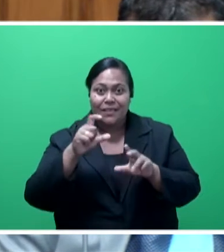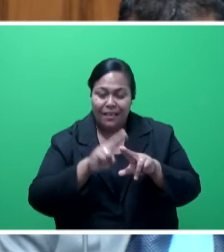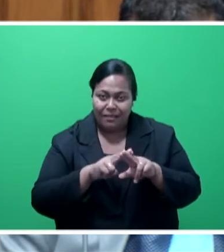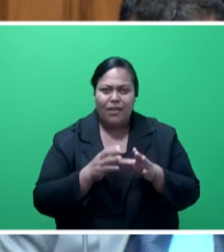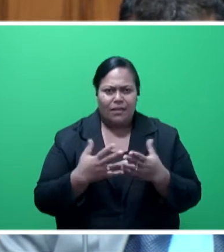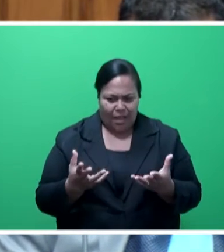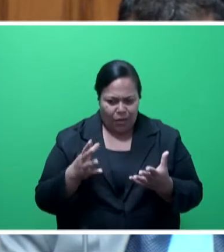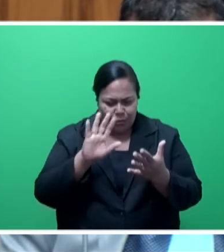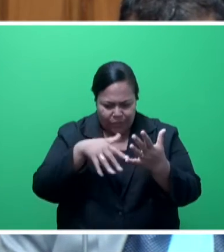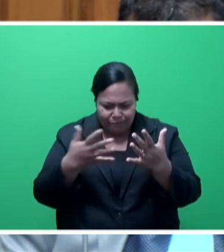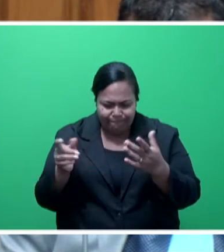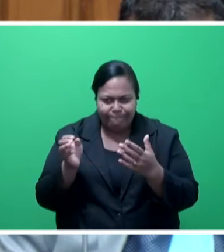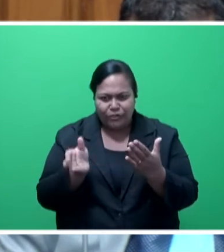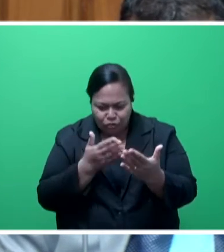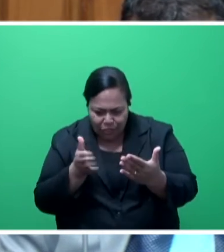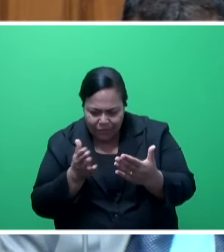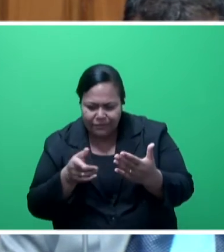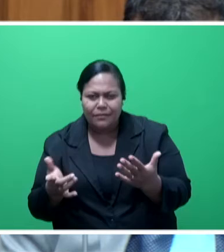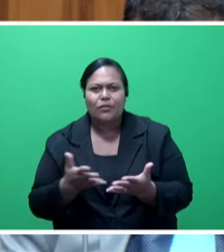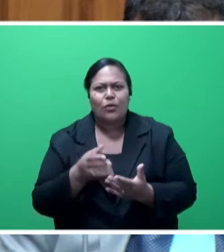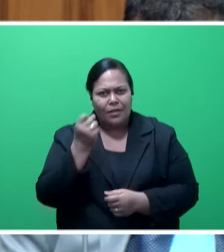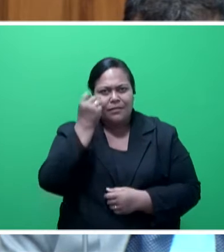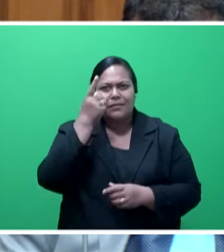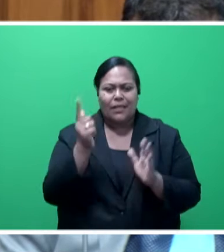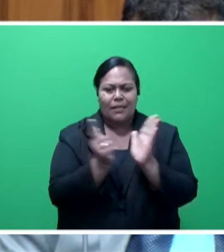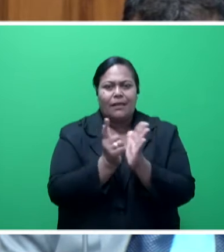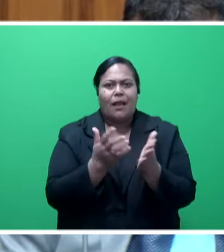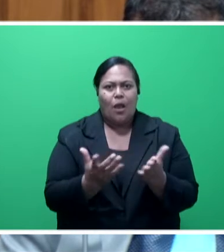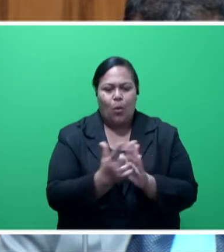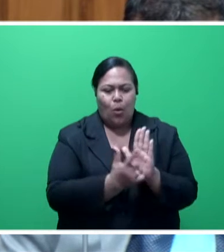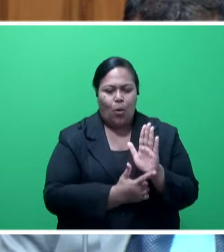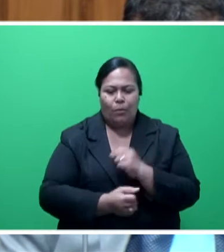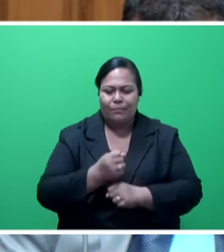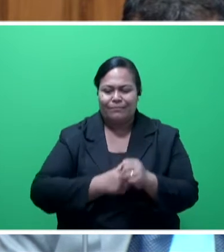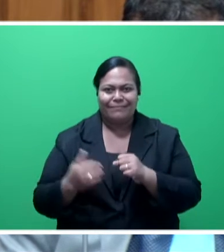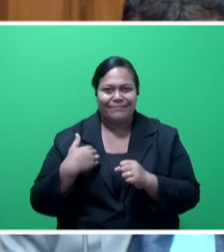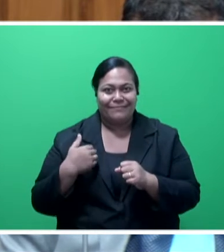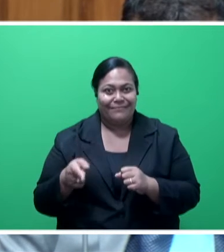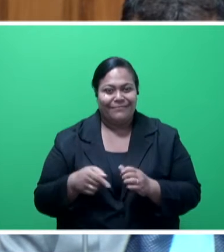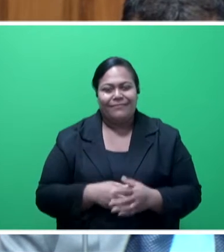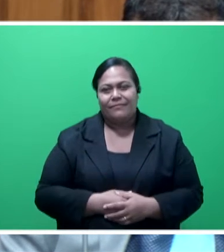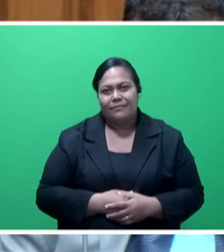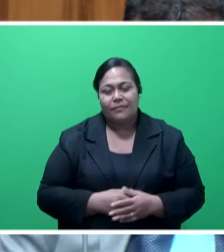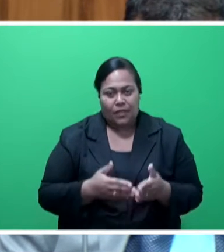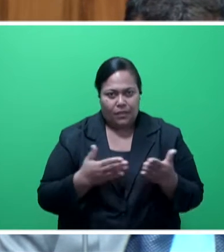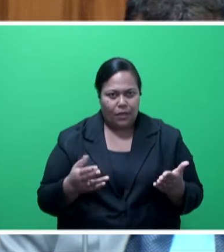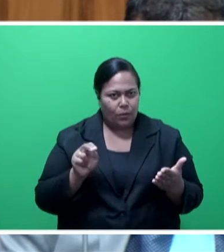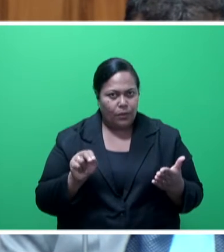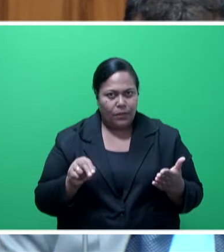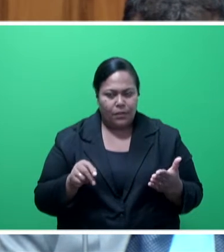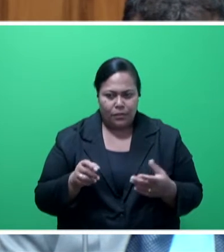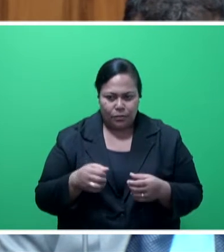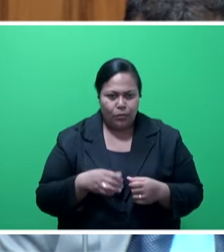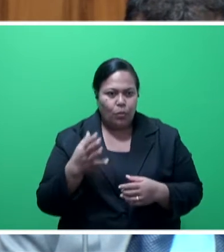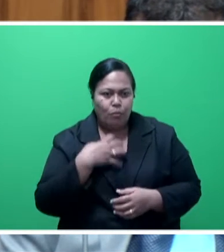vetted to better understand the legal implications. Honourable Speaker, sir, the bottom line is we need to attract more fishing